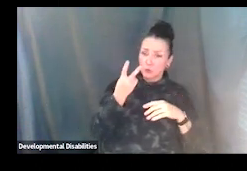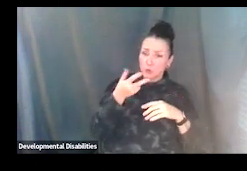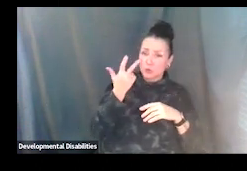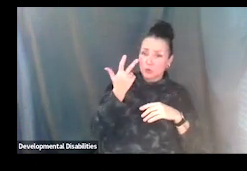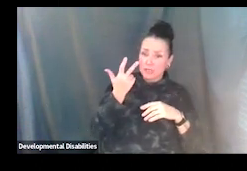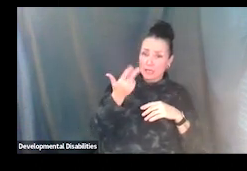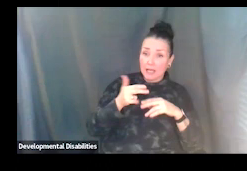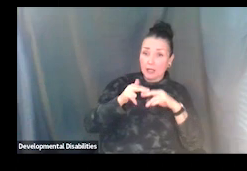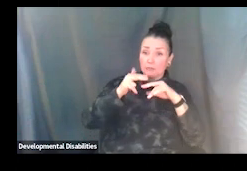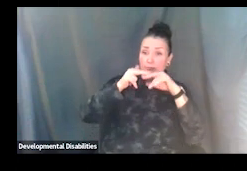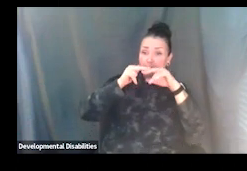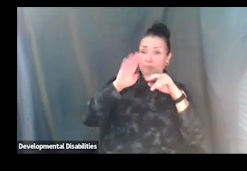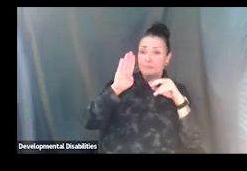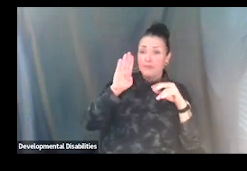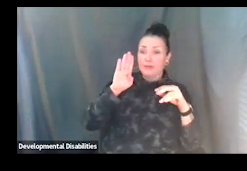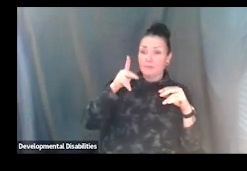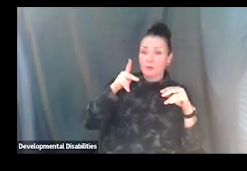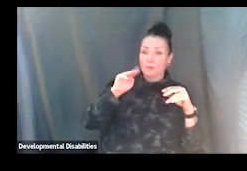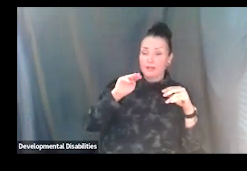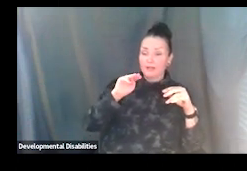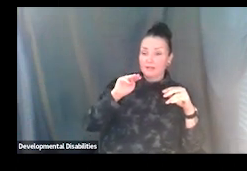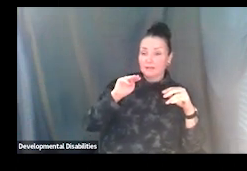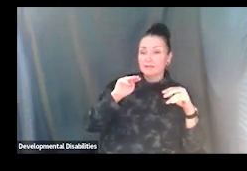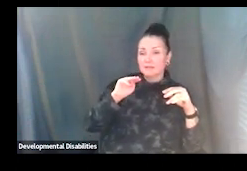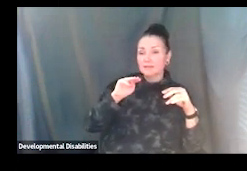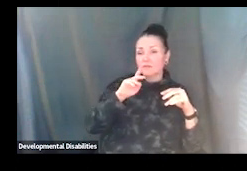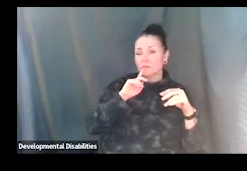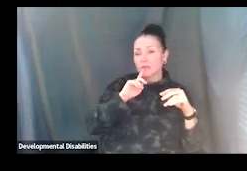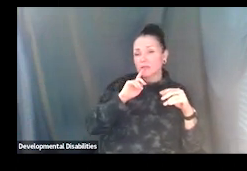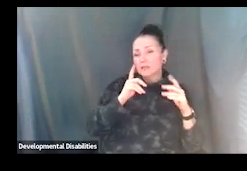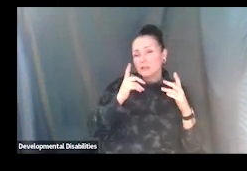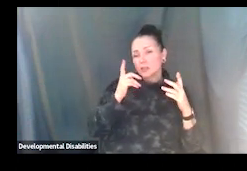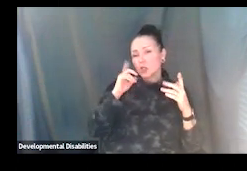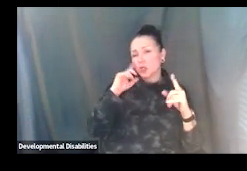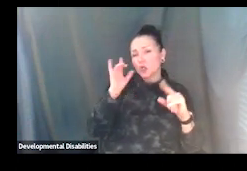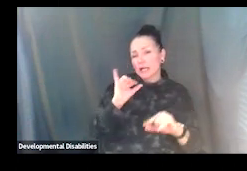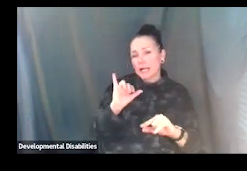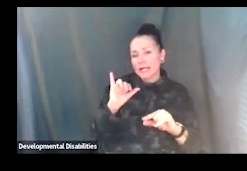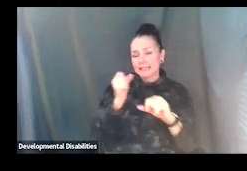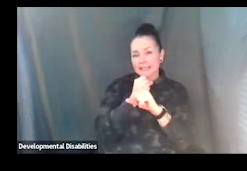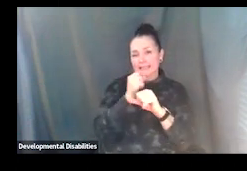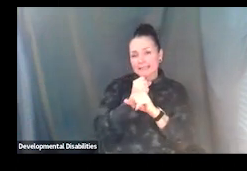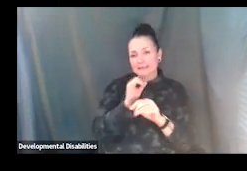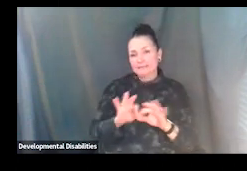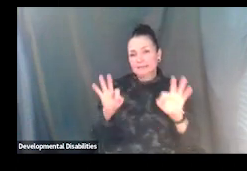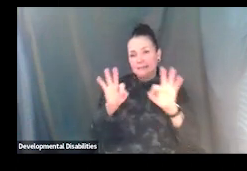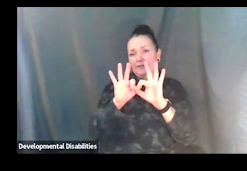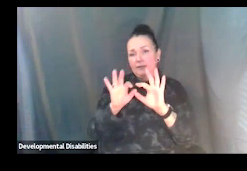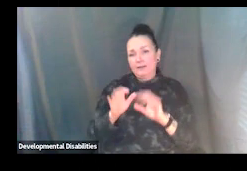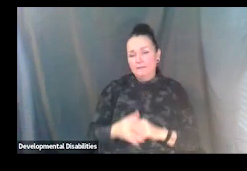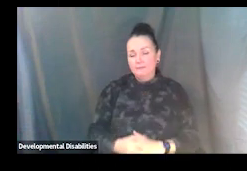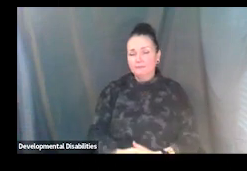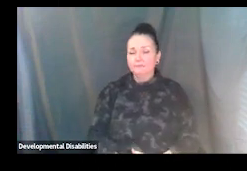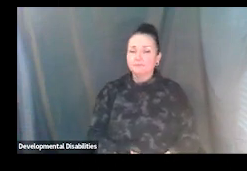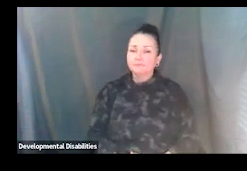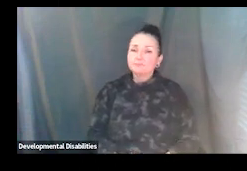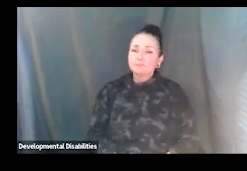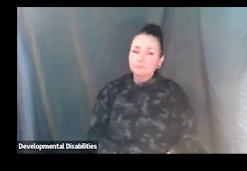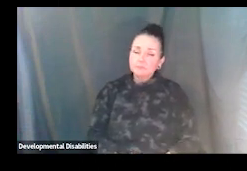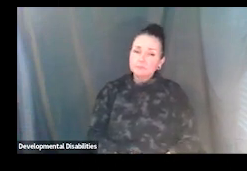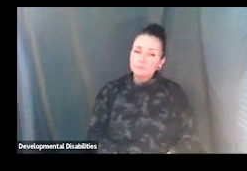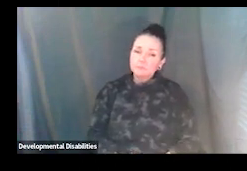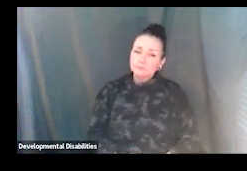exam, and that's it. It'd be nice to have more, but it's just not as easily available. And the same with, you know, I